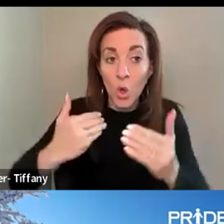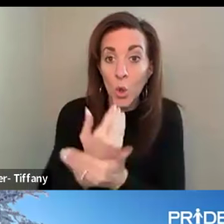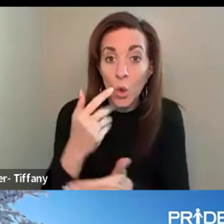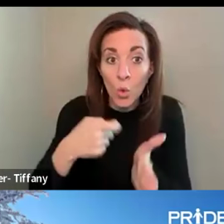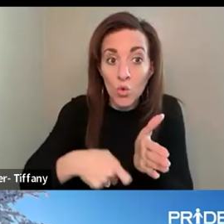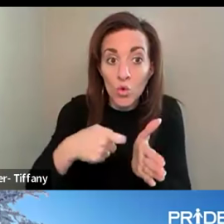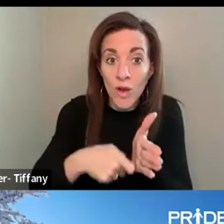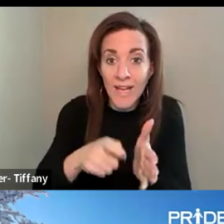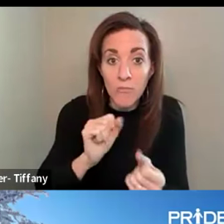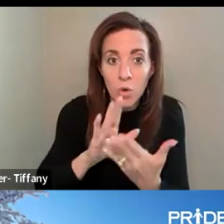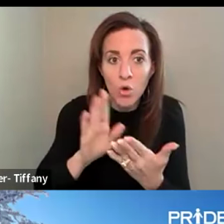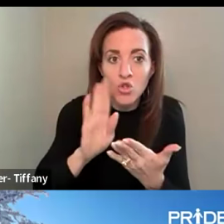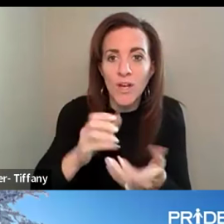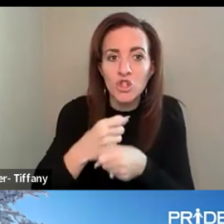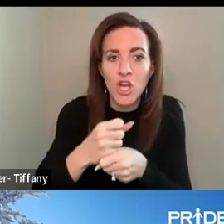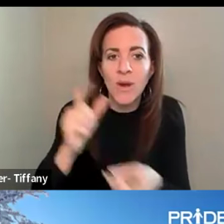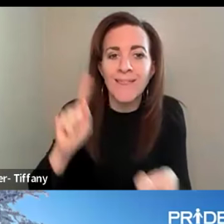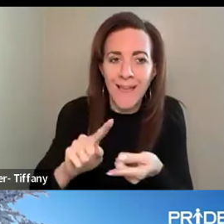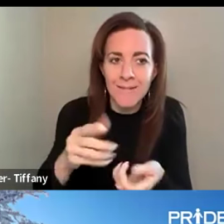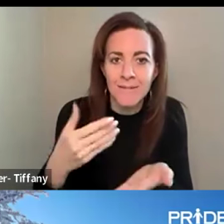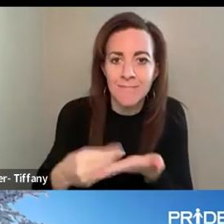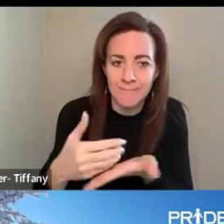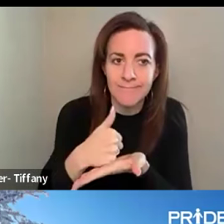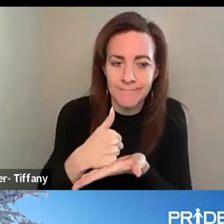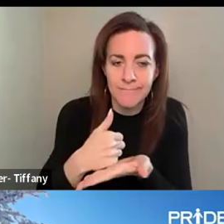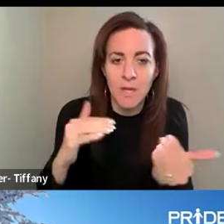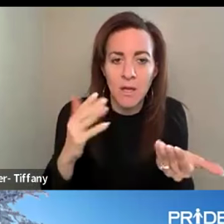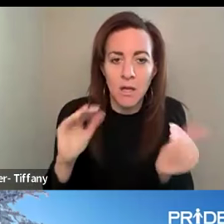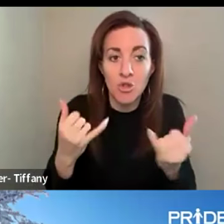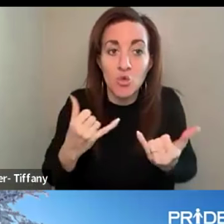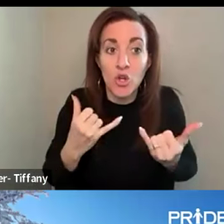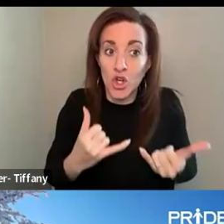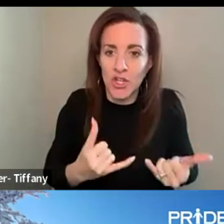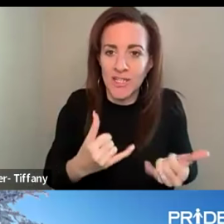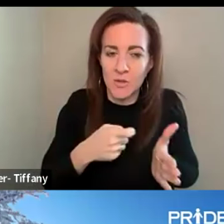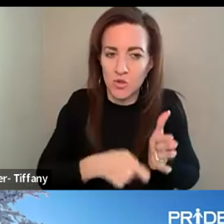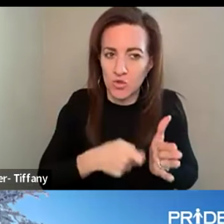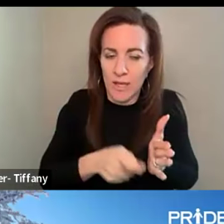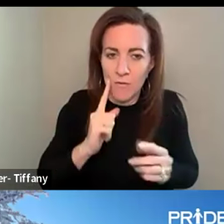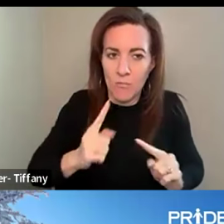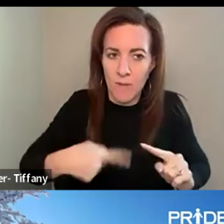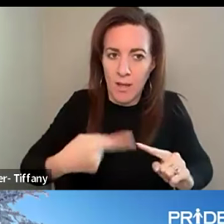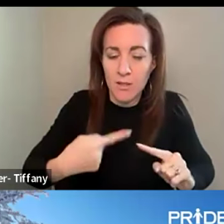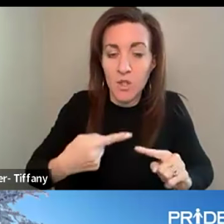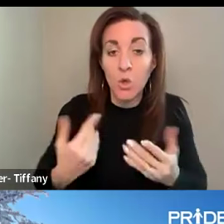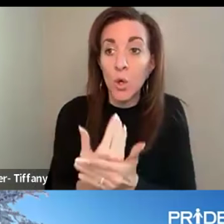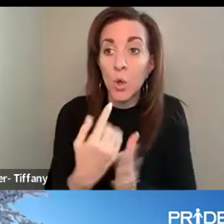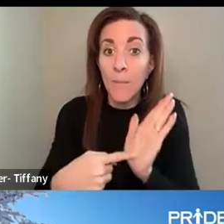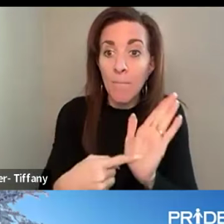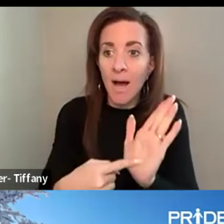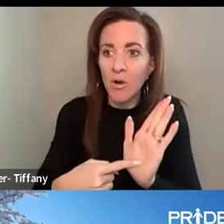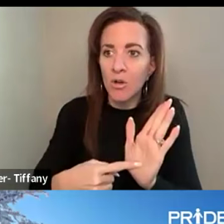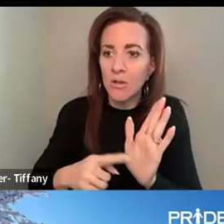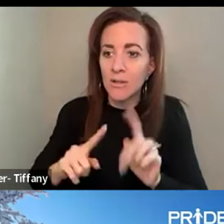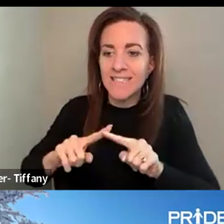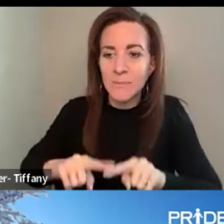methodology will generate less revenue than the current rates. So this new model is highly